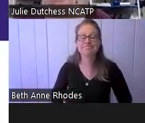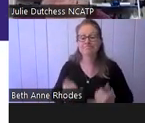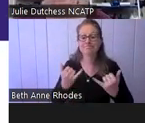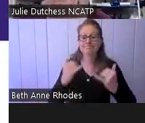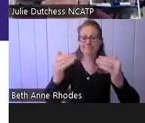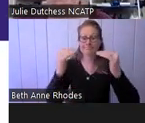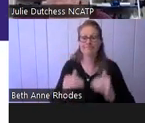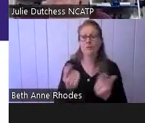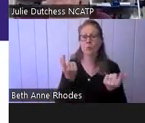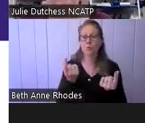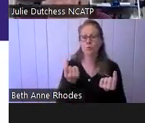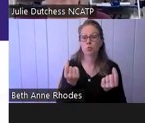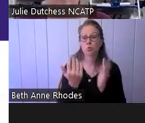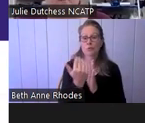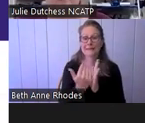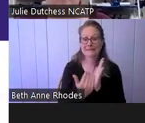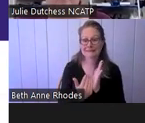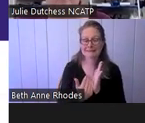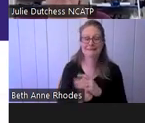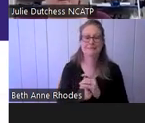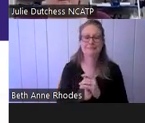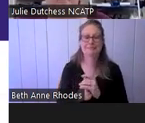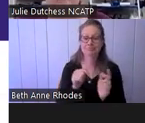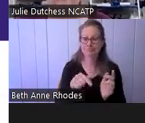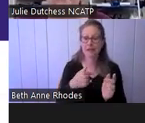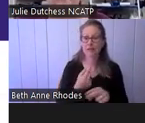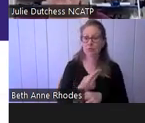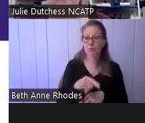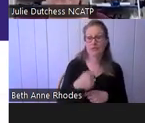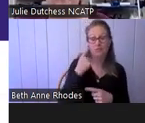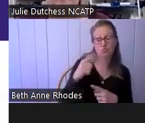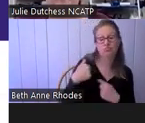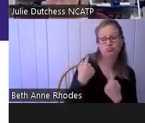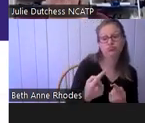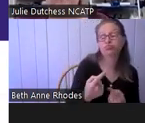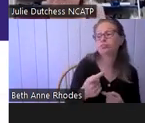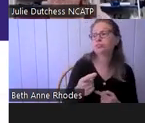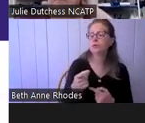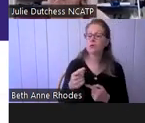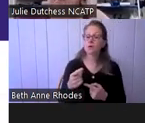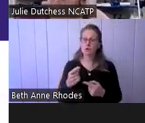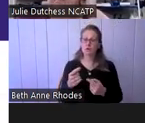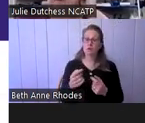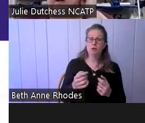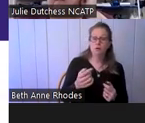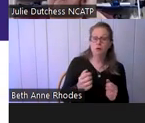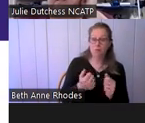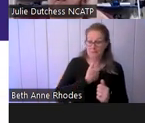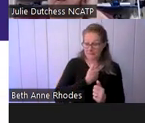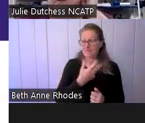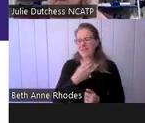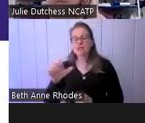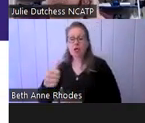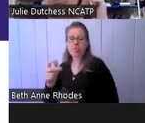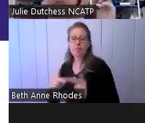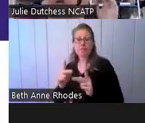list. And one of them that I've been using for quite a while with, I use it myself and I also use it with other individuals that I've worked with a lot, and that's